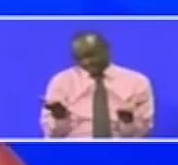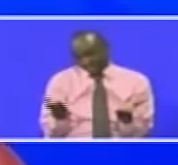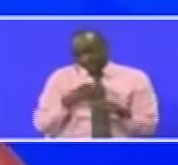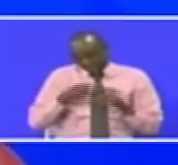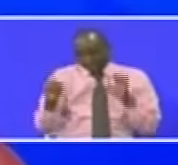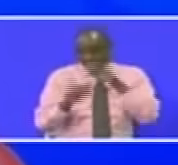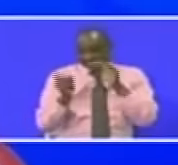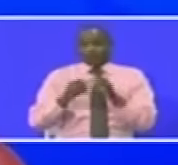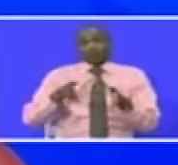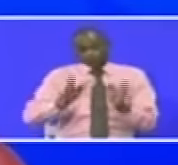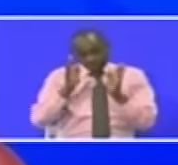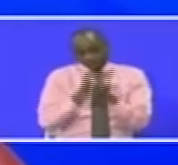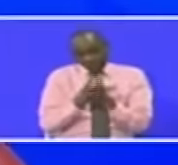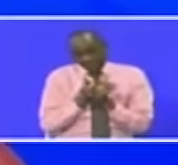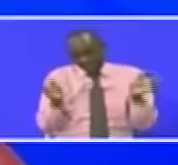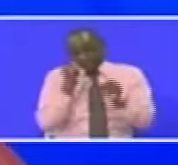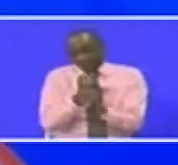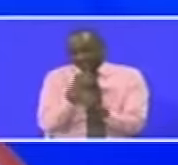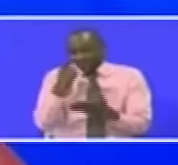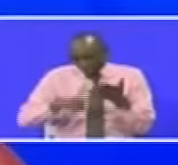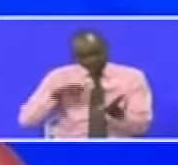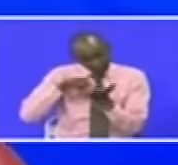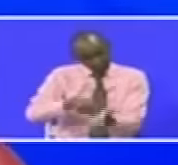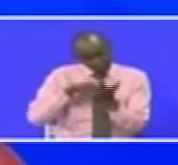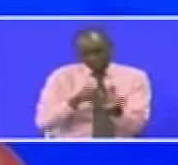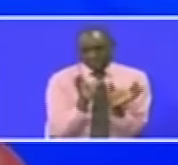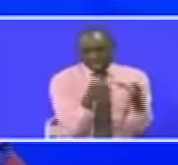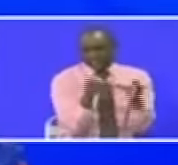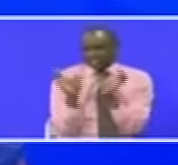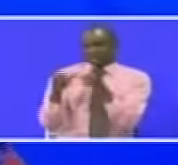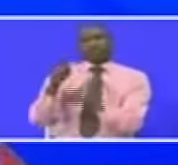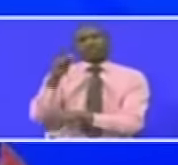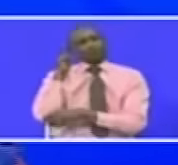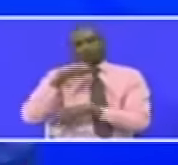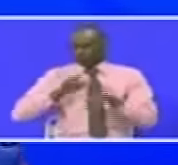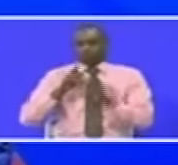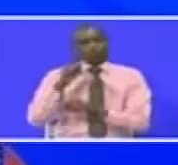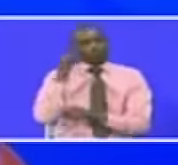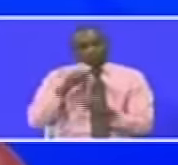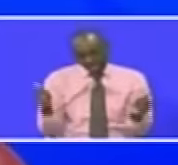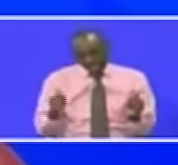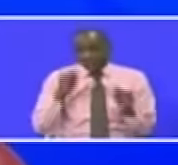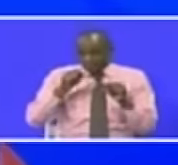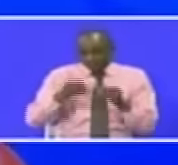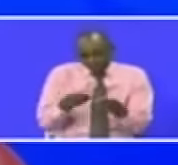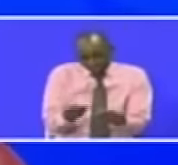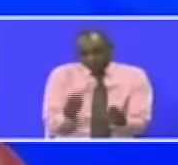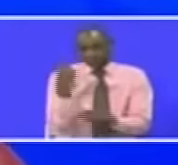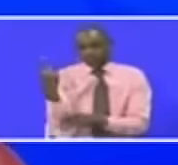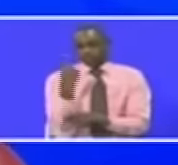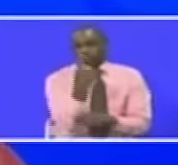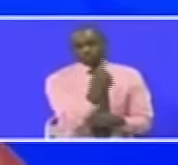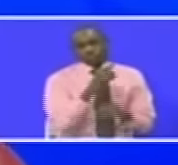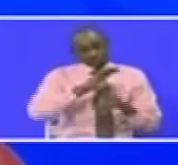the Ministry of Roads and Public Works insists that the reclassification was legal, and a pending roads bill will help to address these challenges.